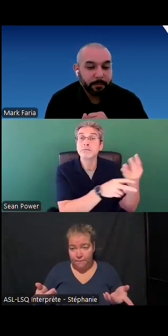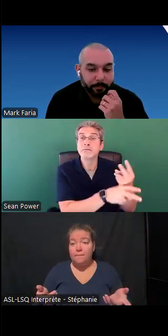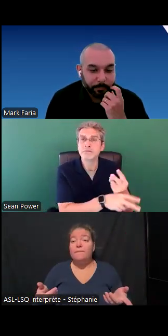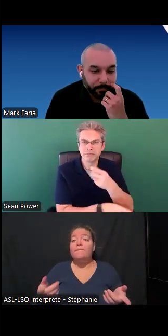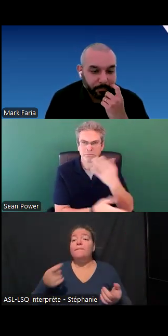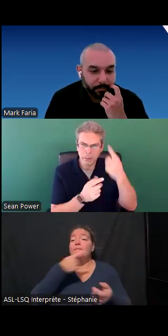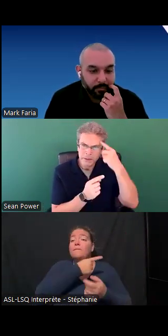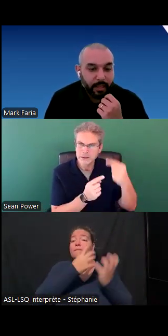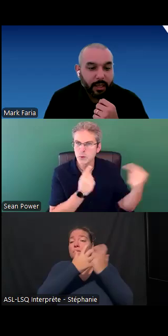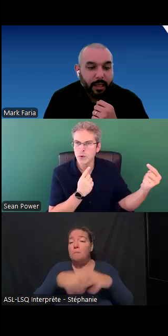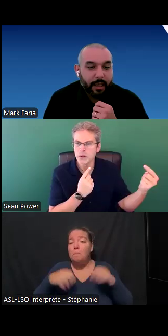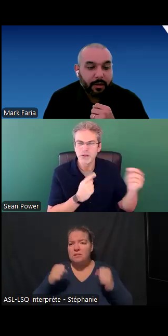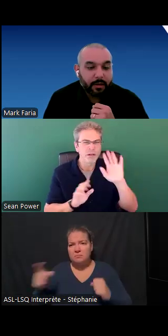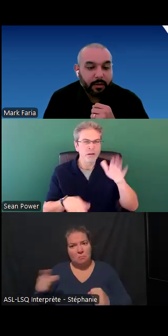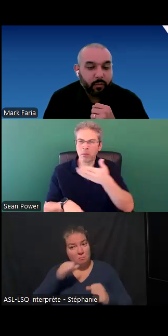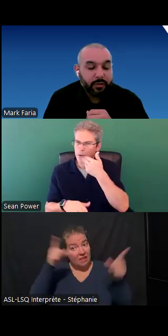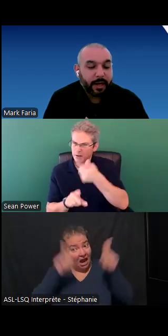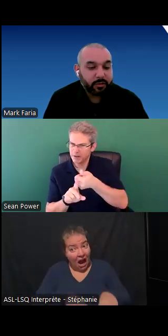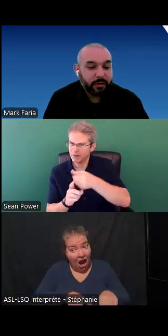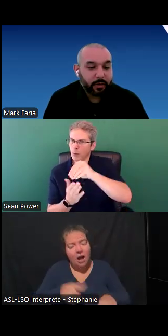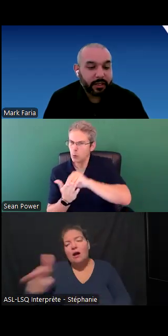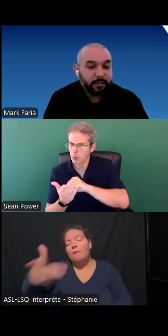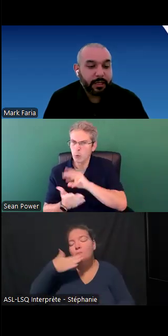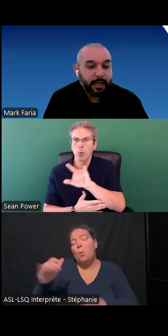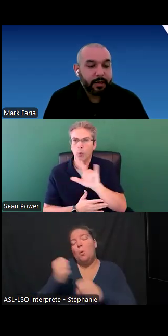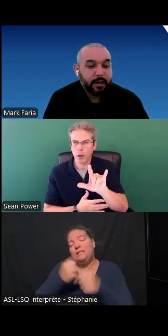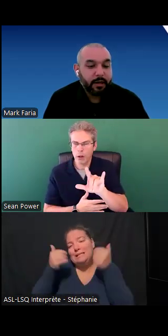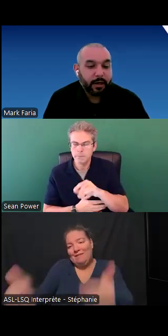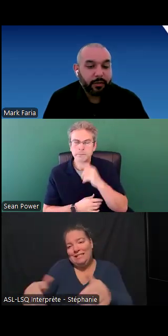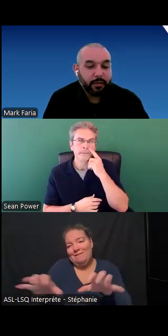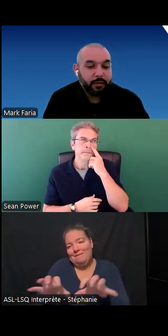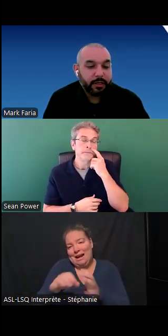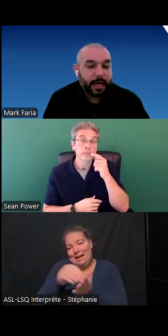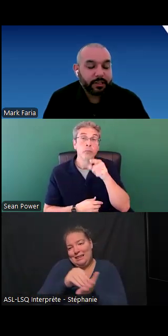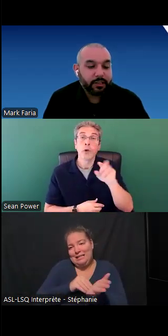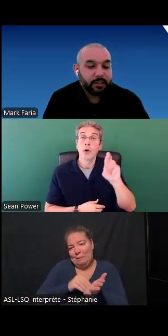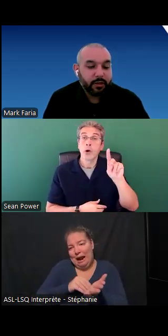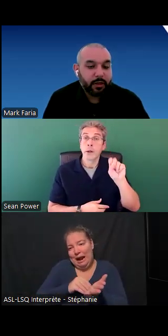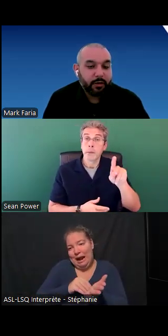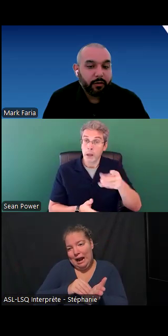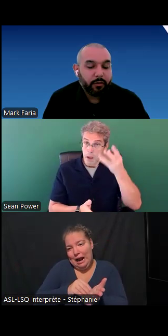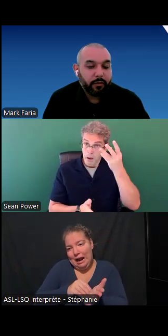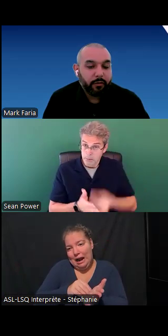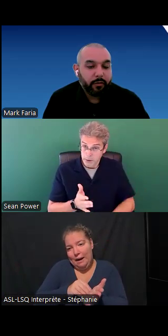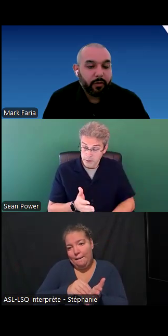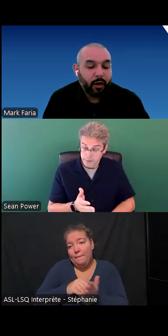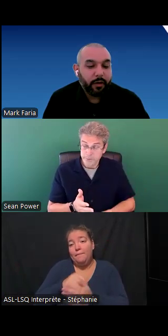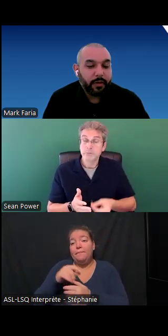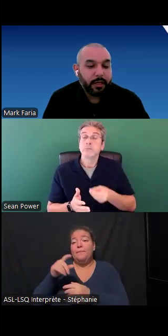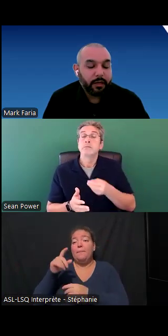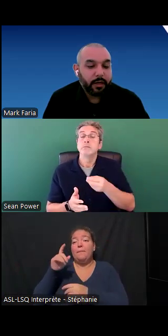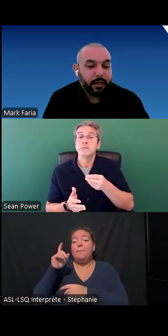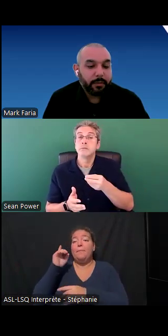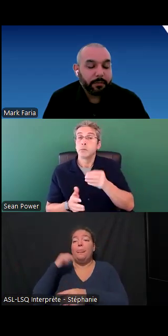RDSP. And when you pass away from an RDSP again, the taxes